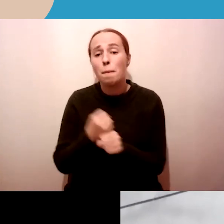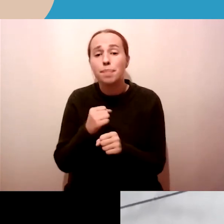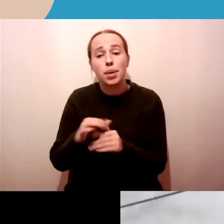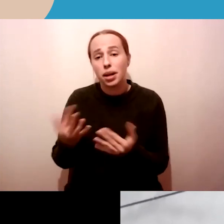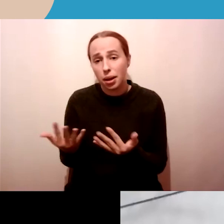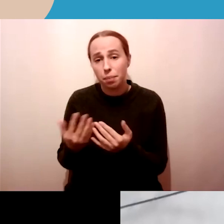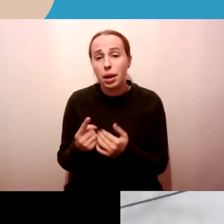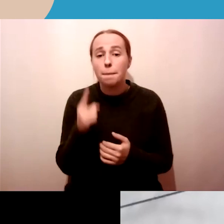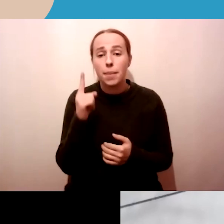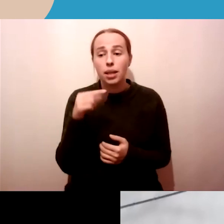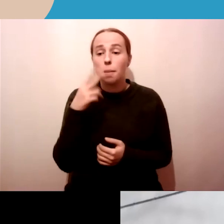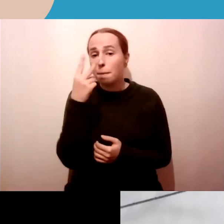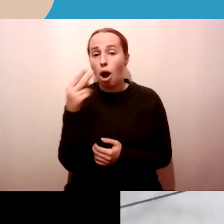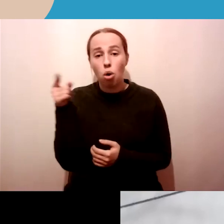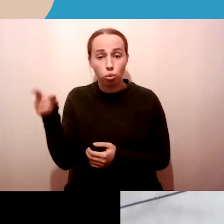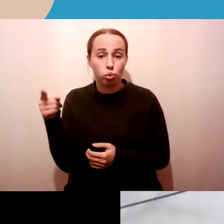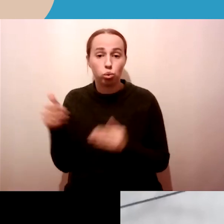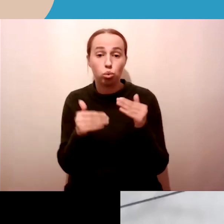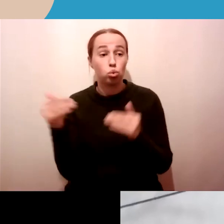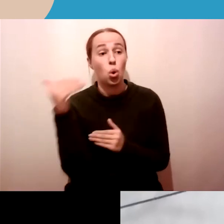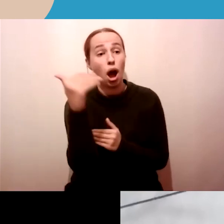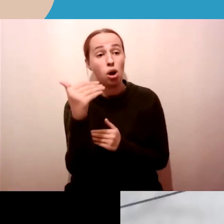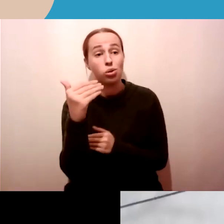This would probably be the way to